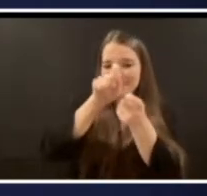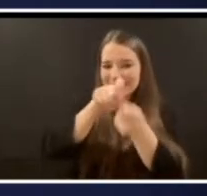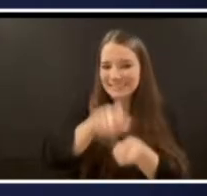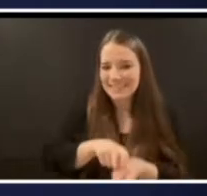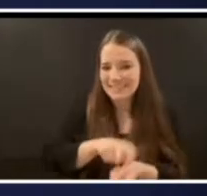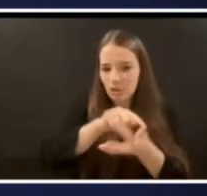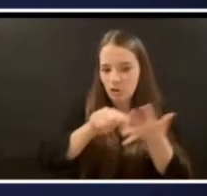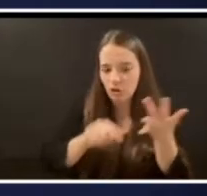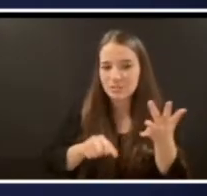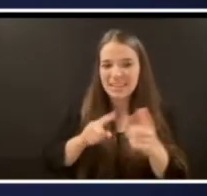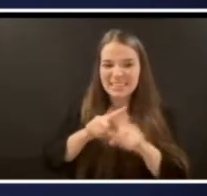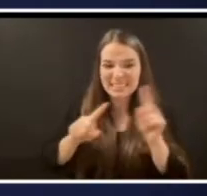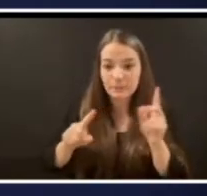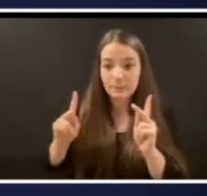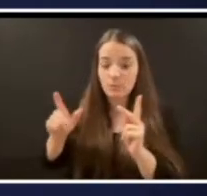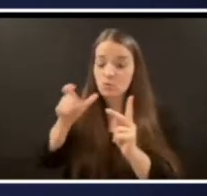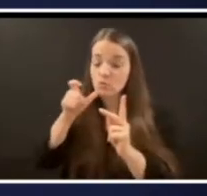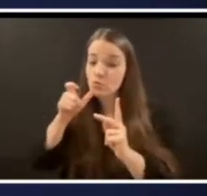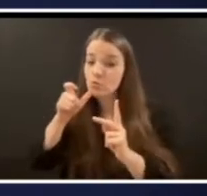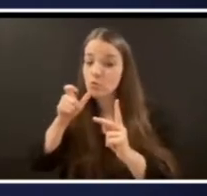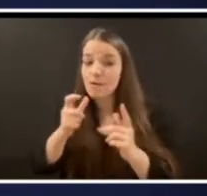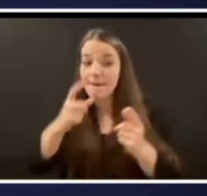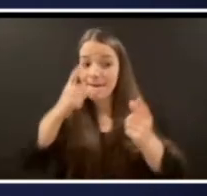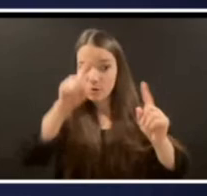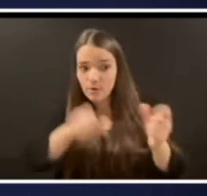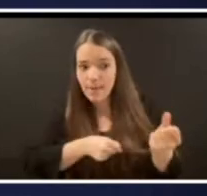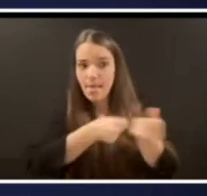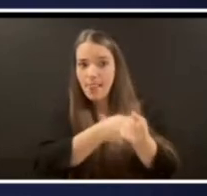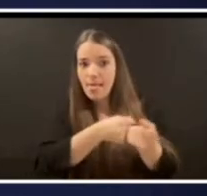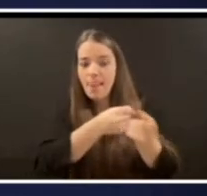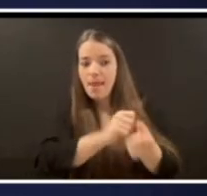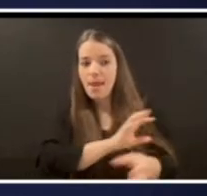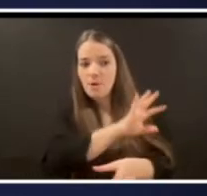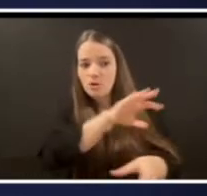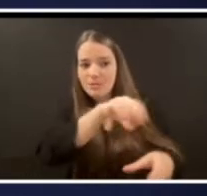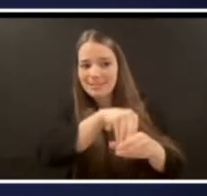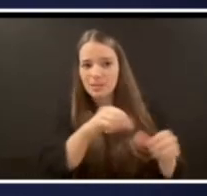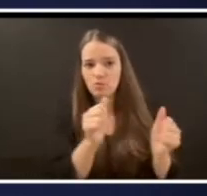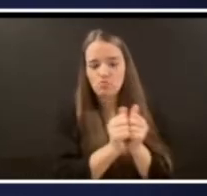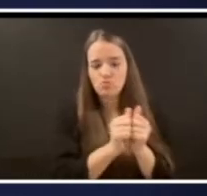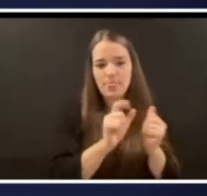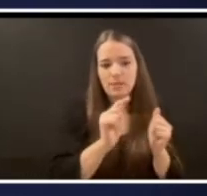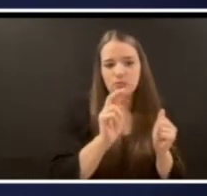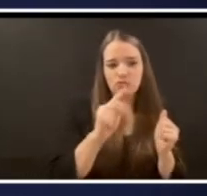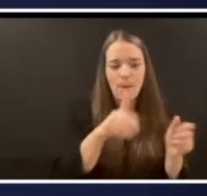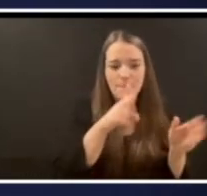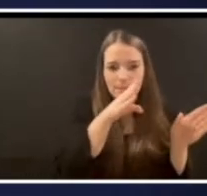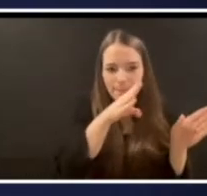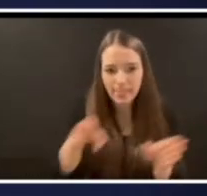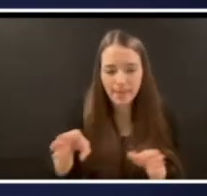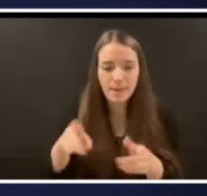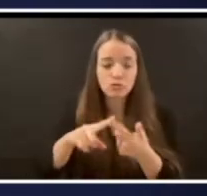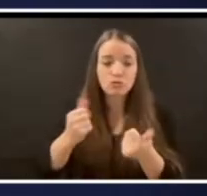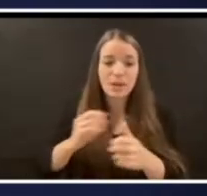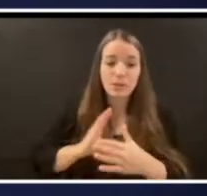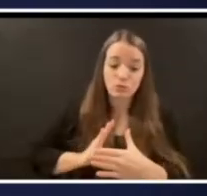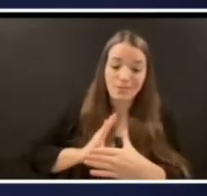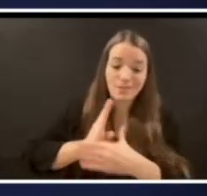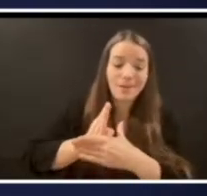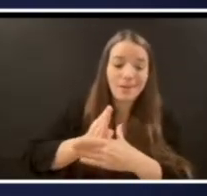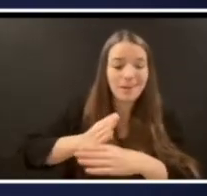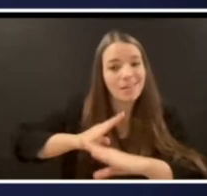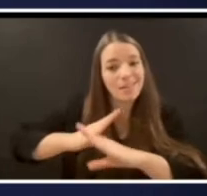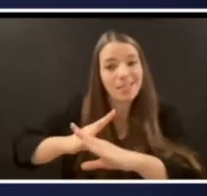numerous co-conspirators who agreed with and participated in Trump's plan to impair, obstruct, and